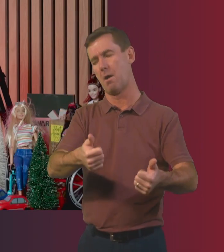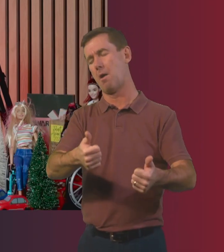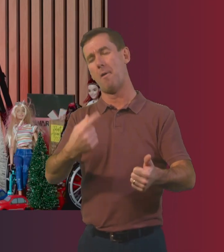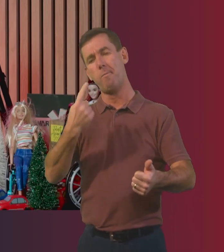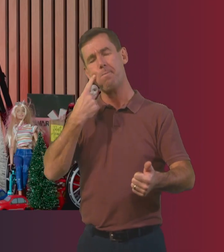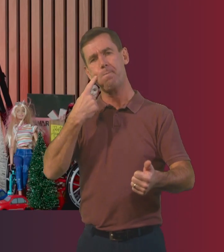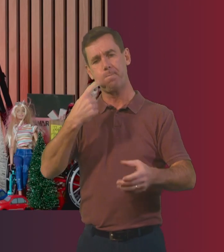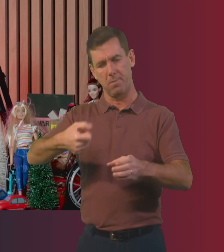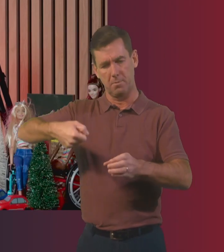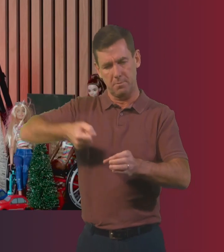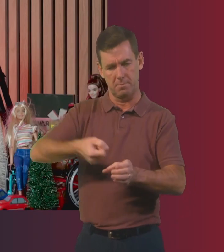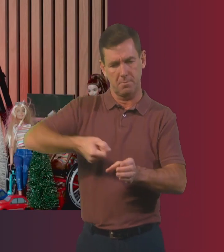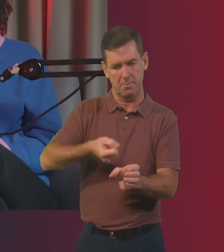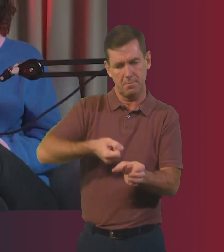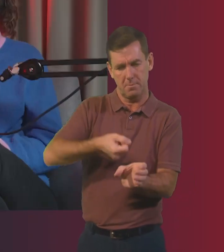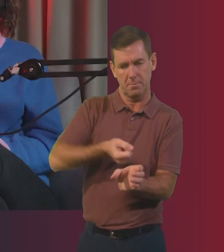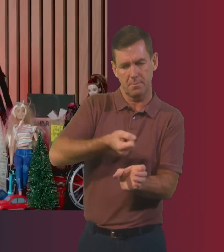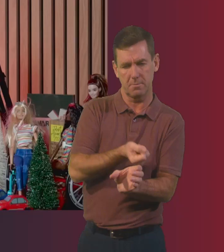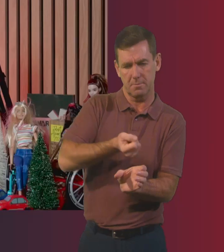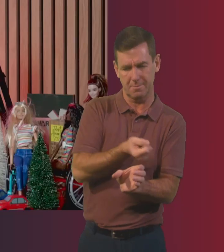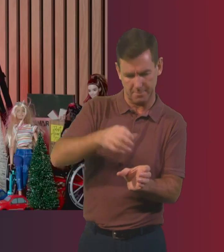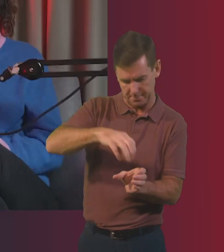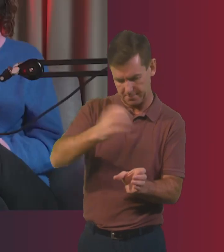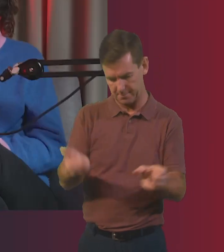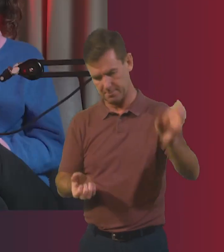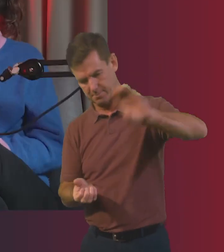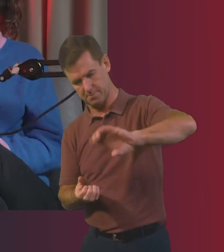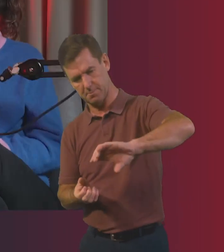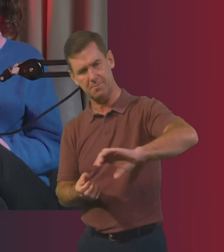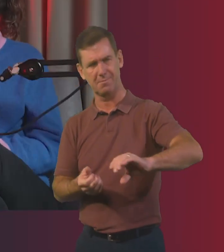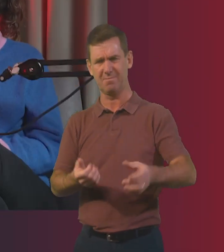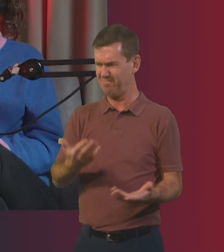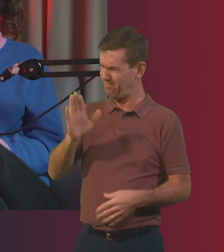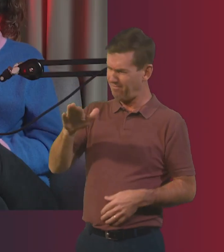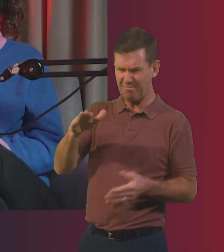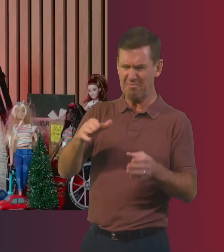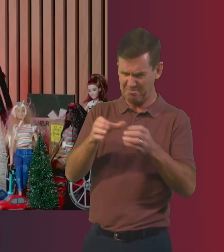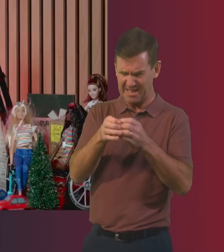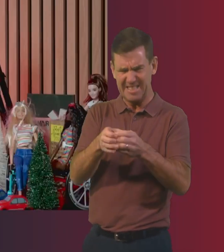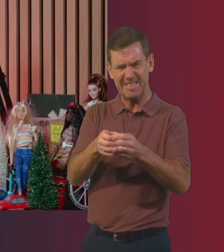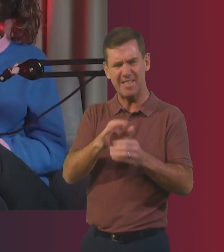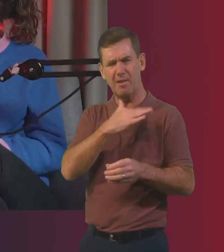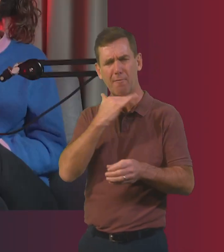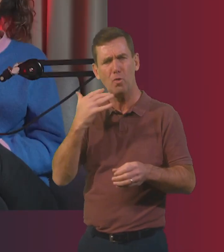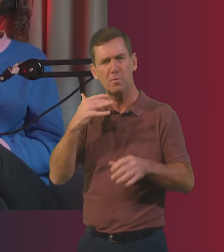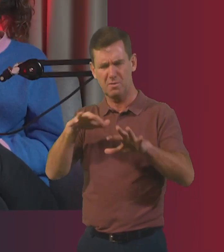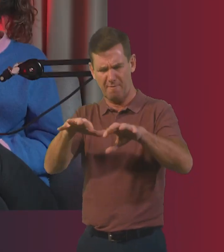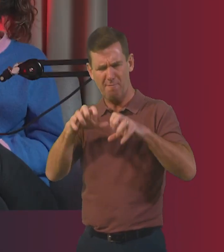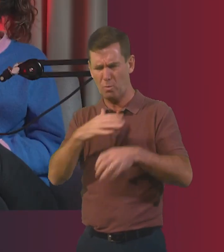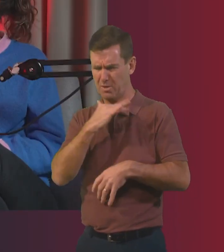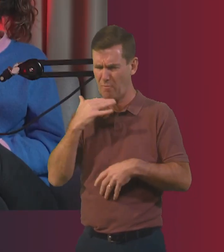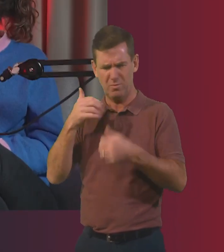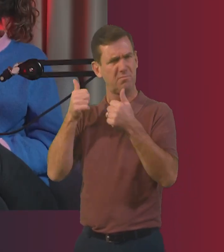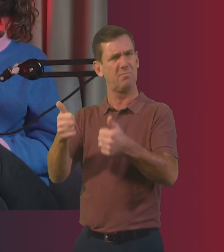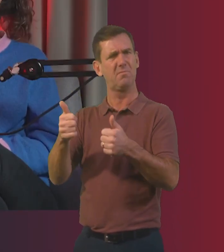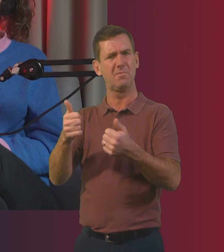that. So exactly, just think outside the box a little bit and have no shame. Yeah, I'm all for tinned fruit and frozen fruit. Yeah. It goes off really